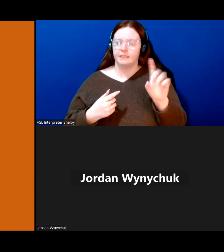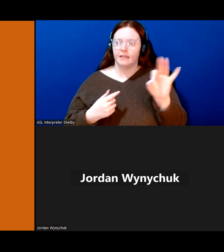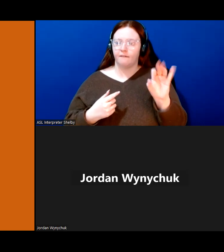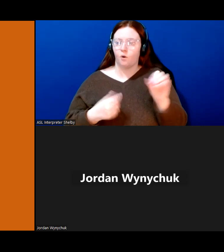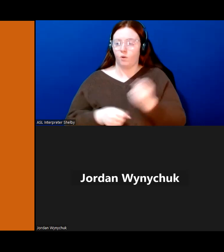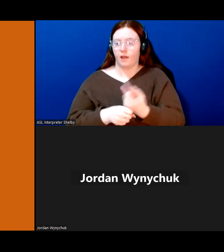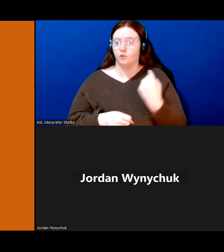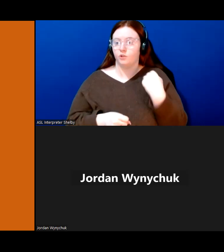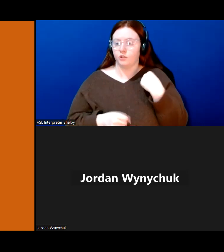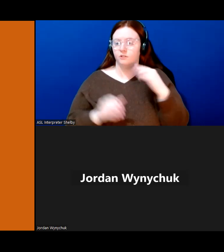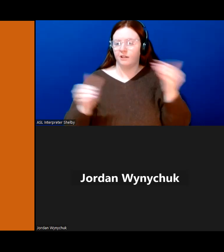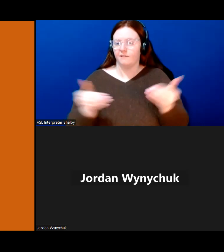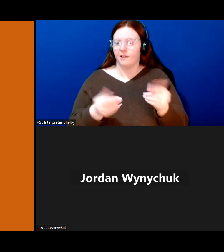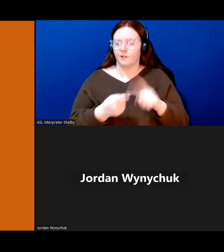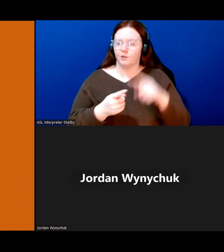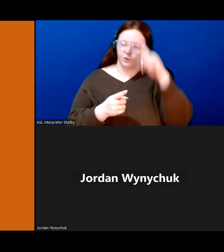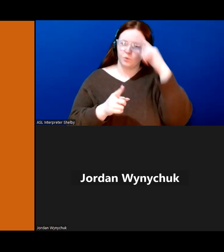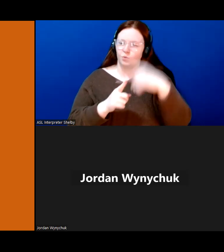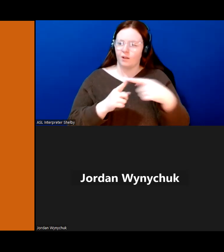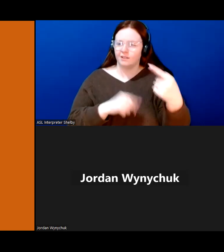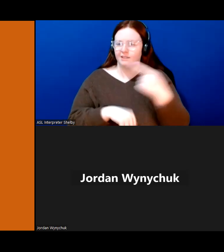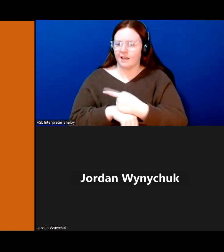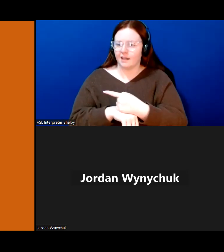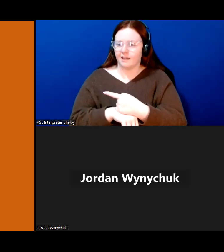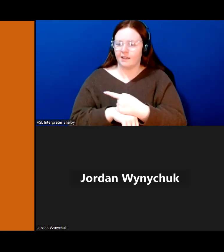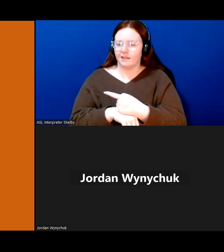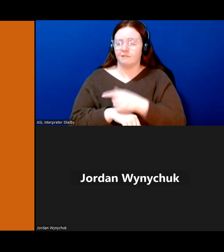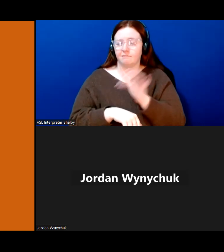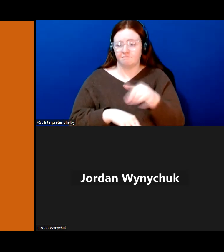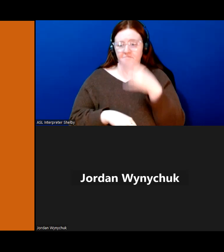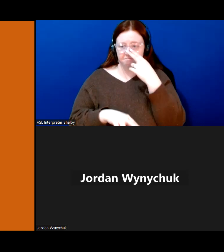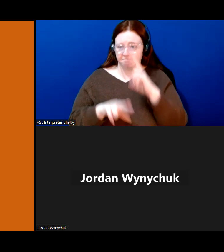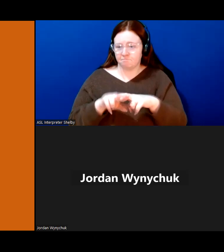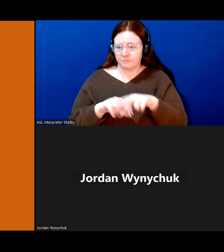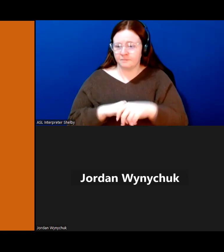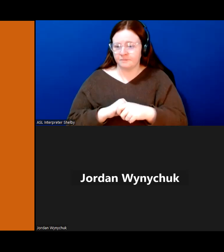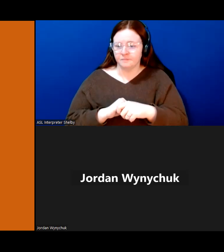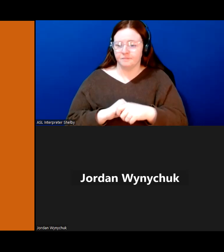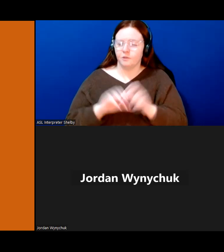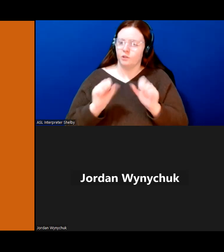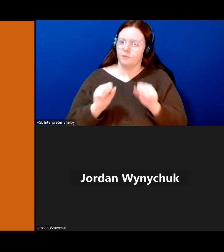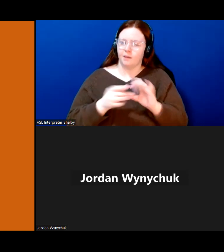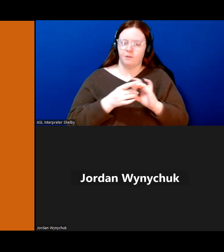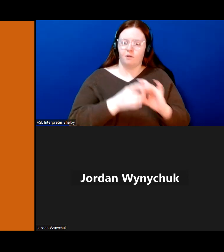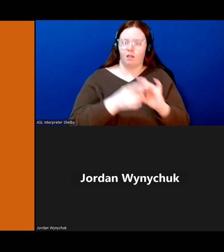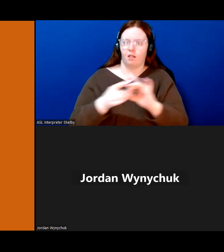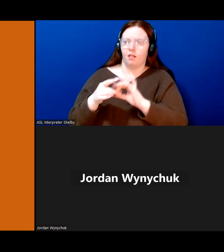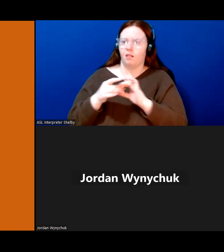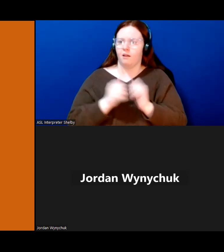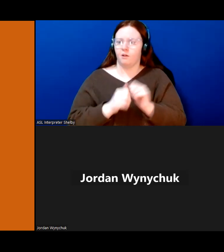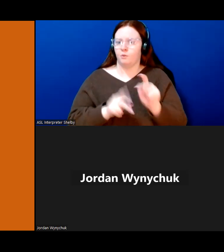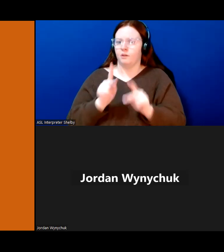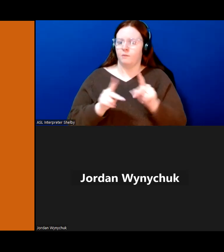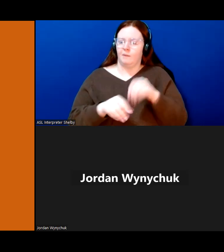year, invited us to their wellness day. That was really fun. So connecting with folks in